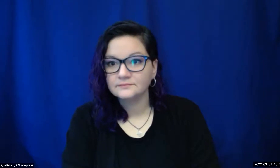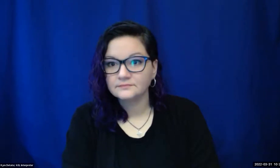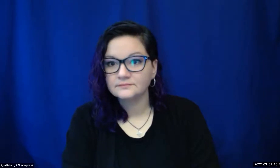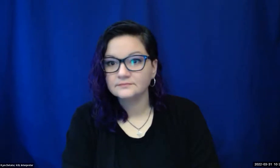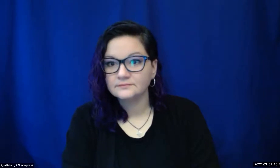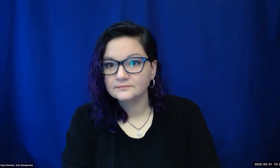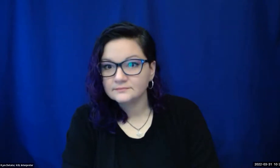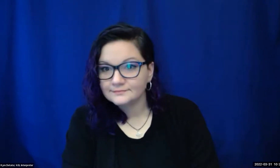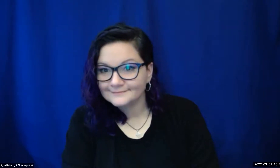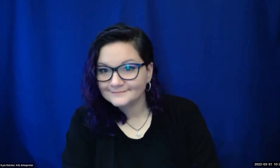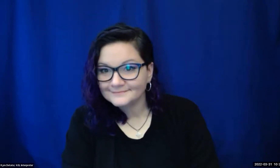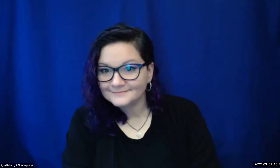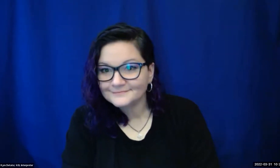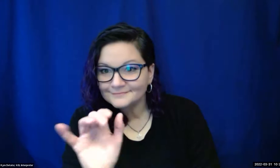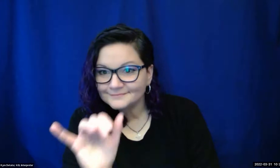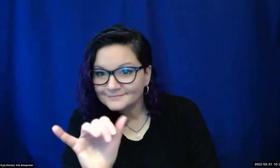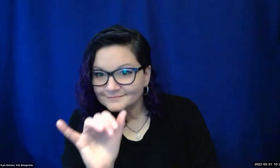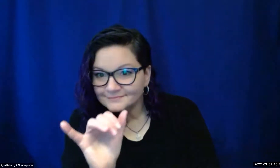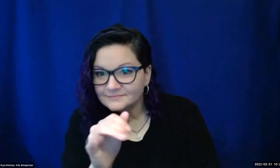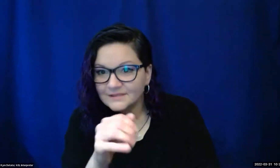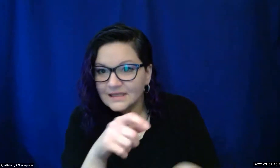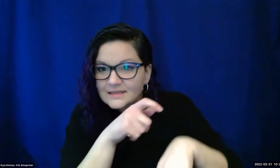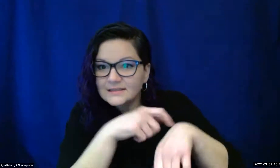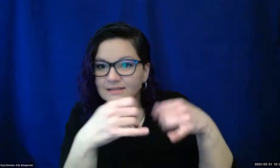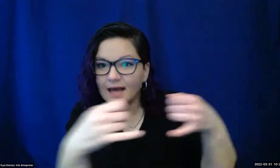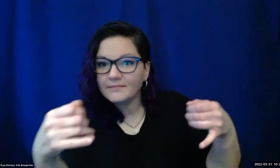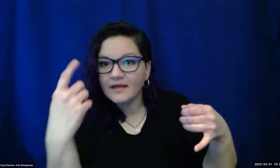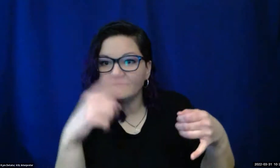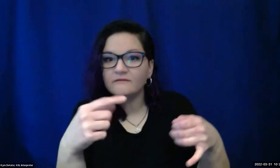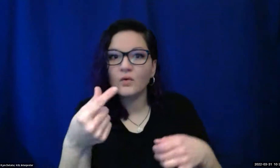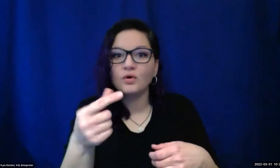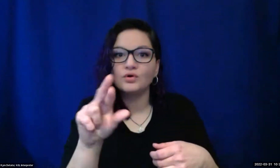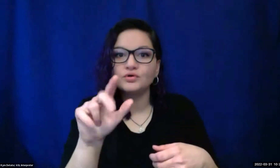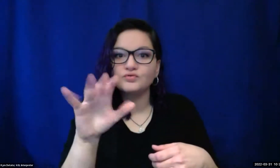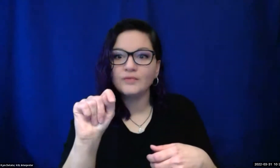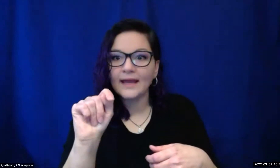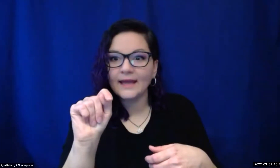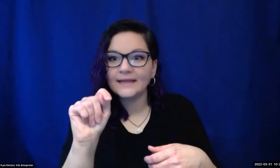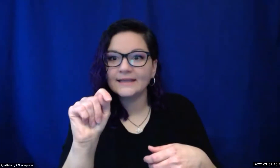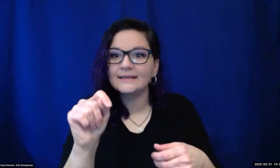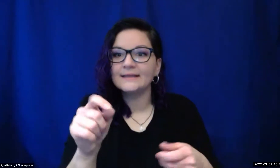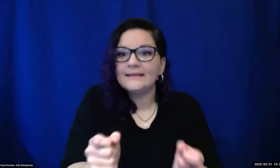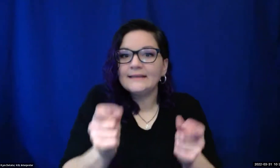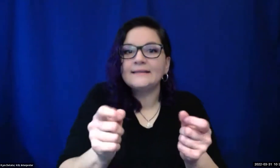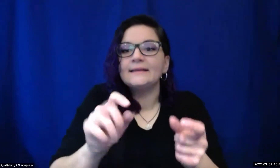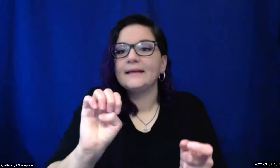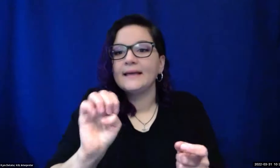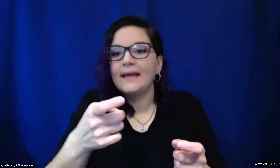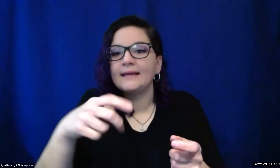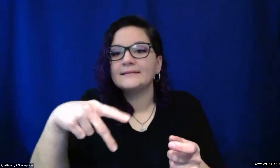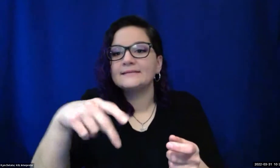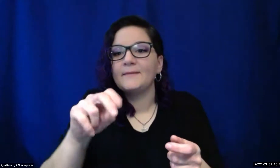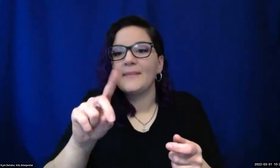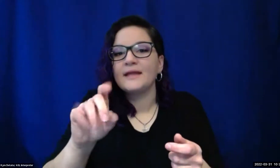Maybe quickly, oh, okay. What is the timeline of grant expenditures? Good question. So we do ask